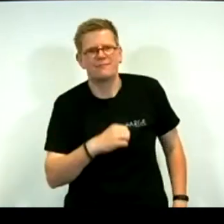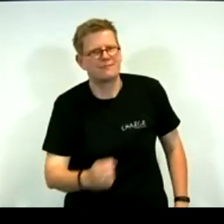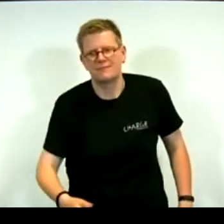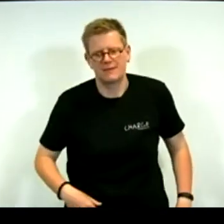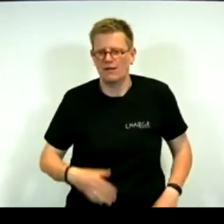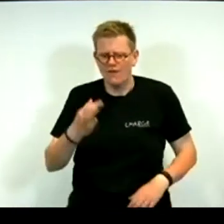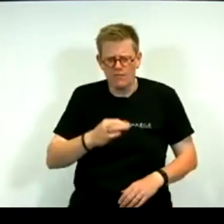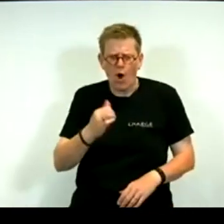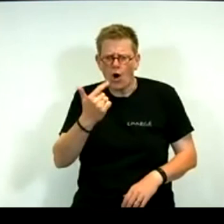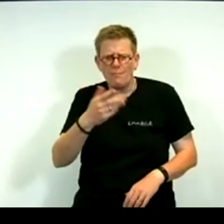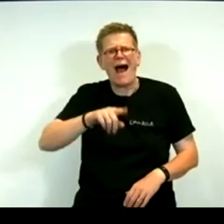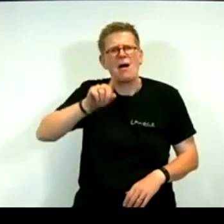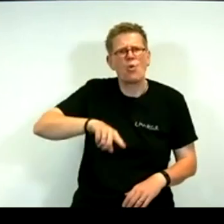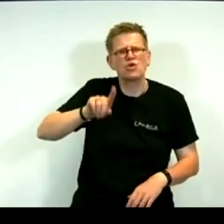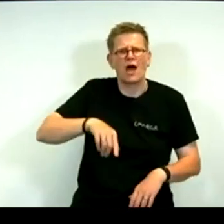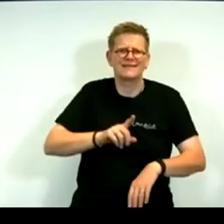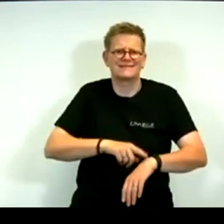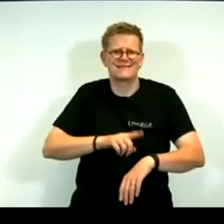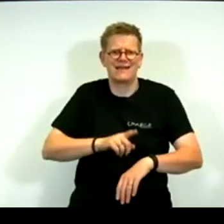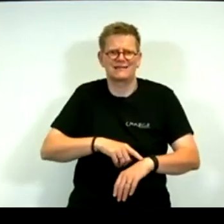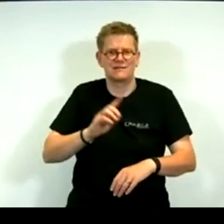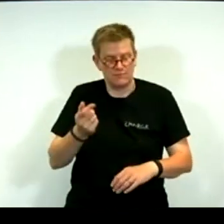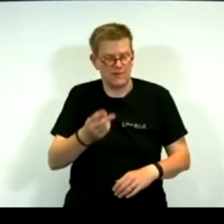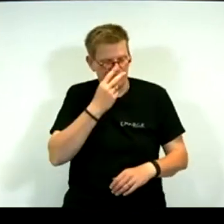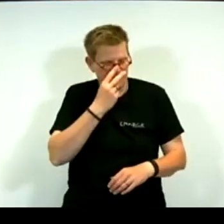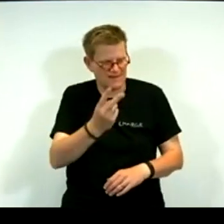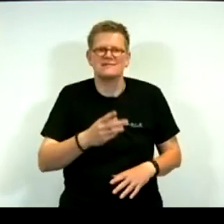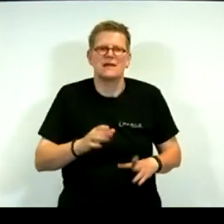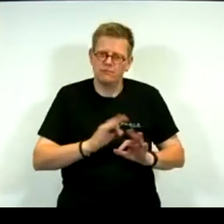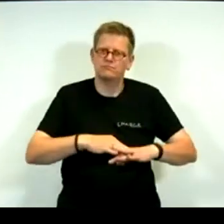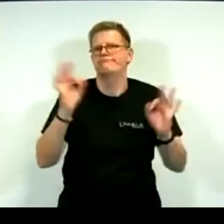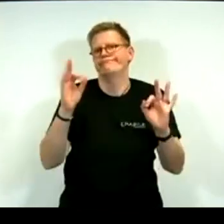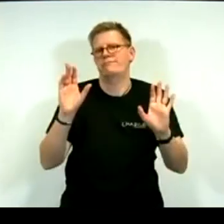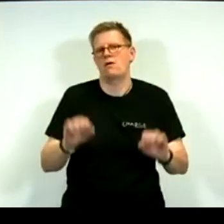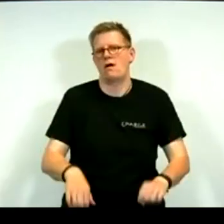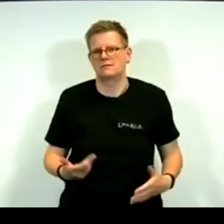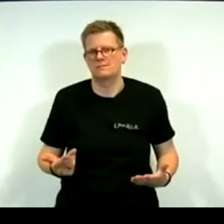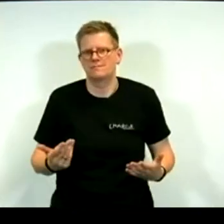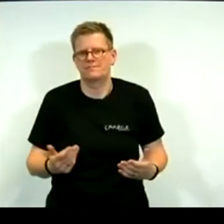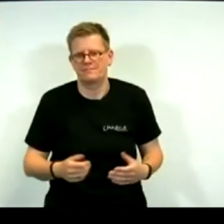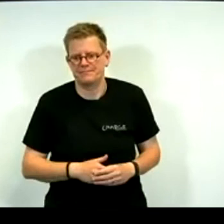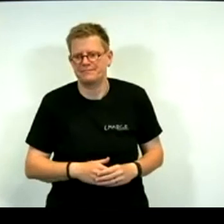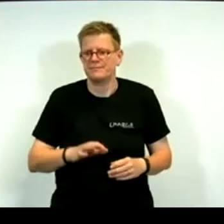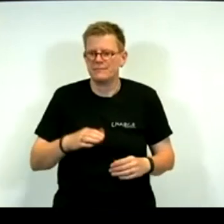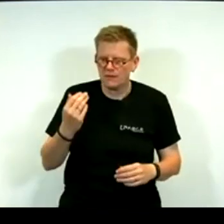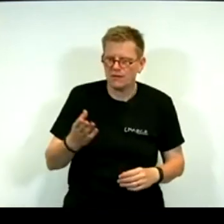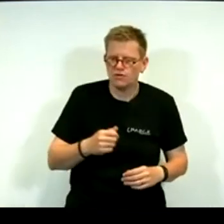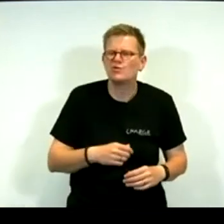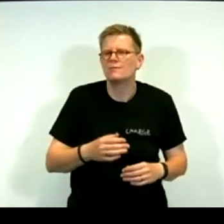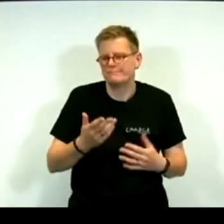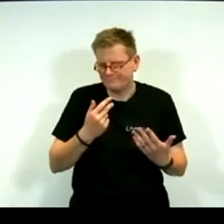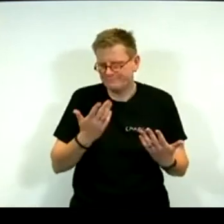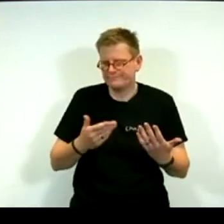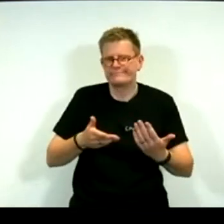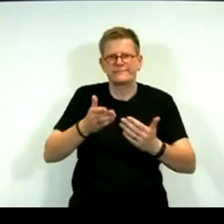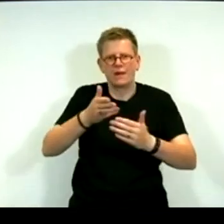that vision to improve and the distance they can see, the distance acuity to improve. So at her